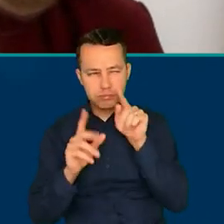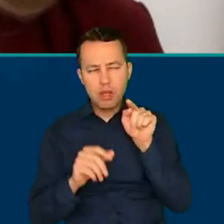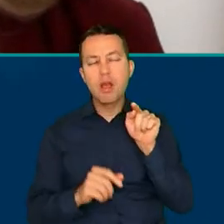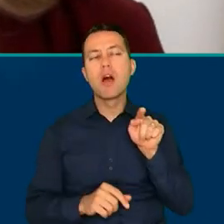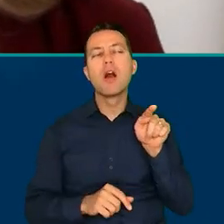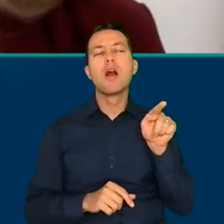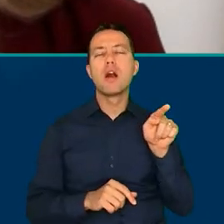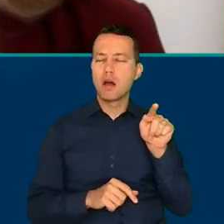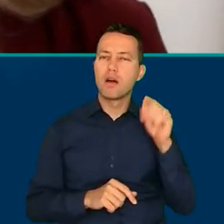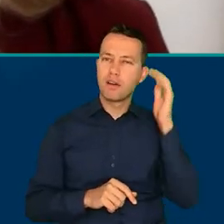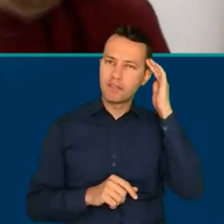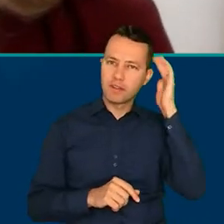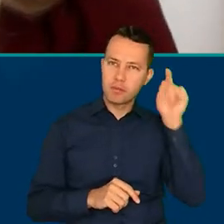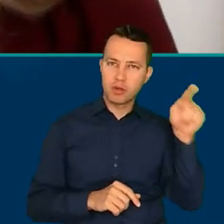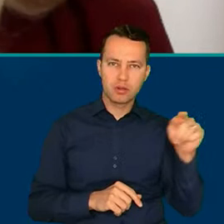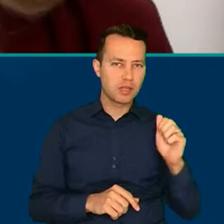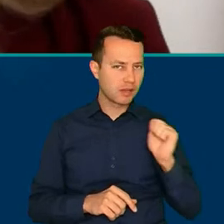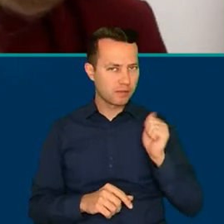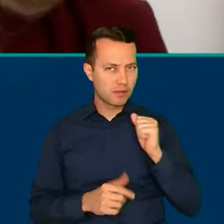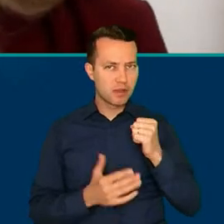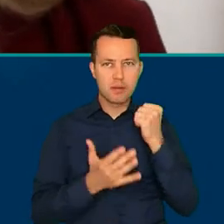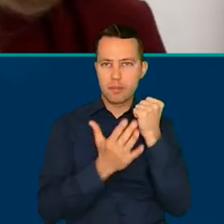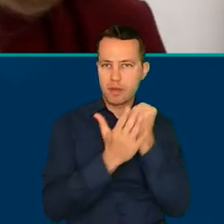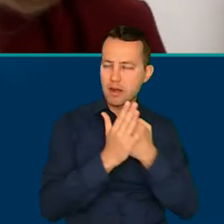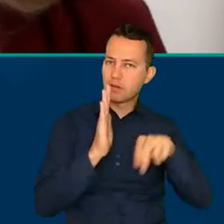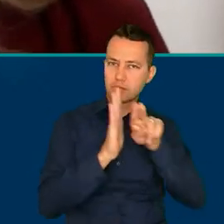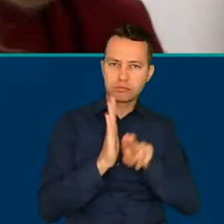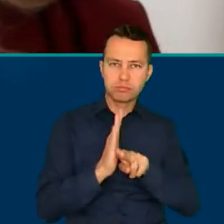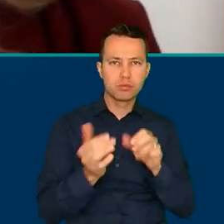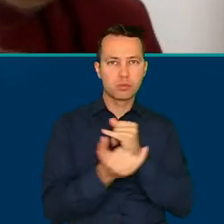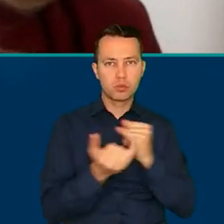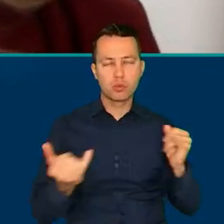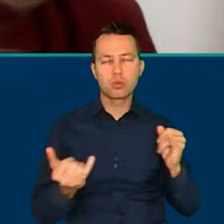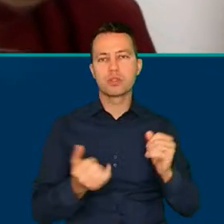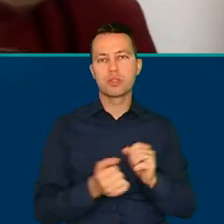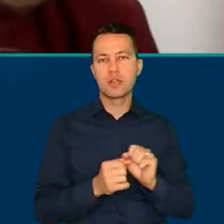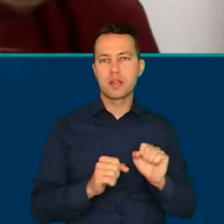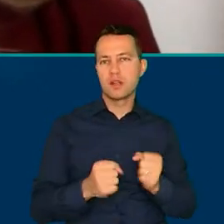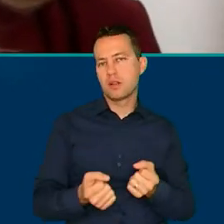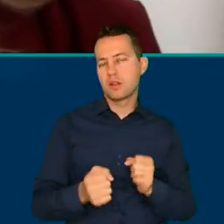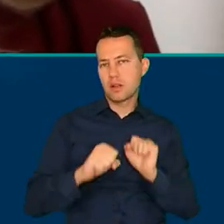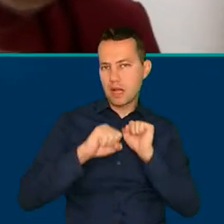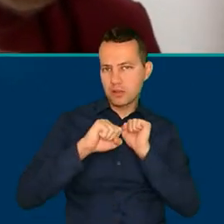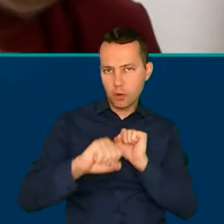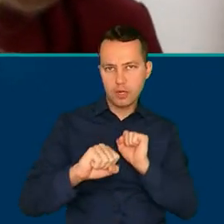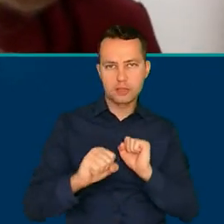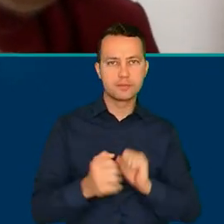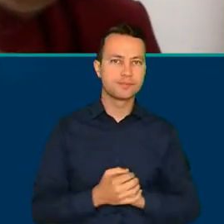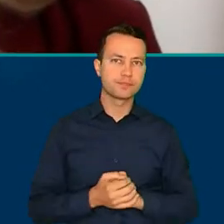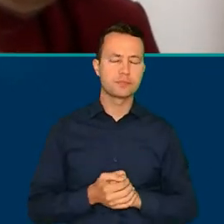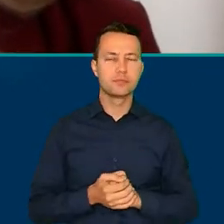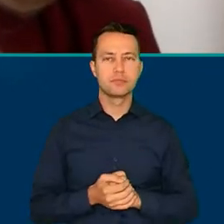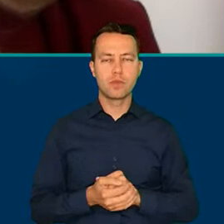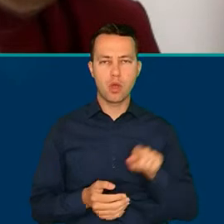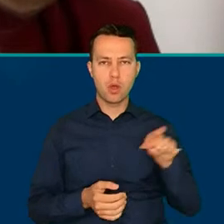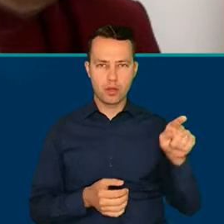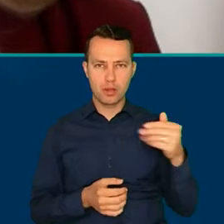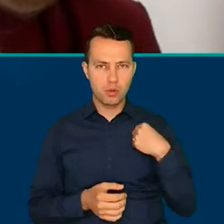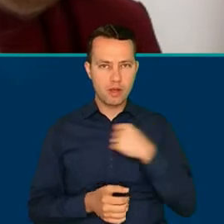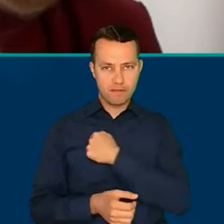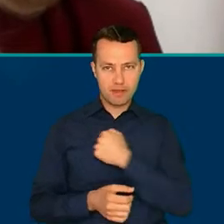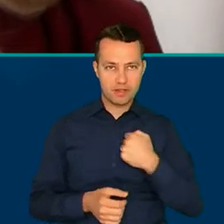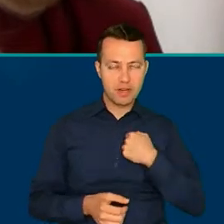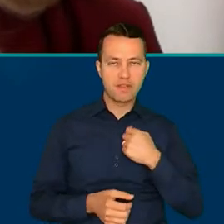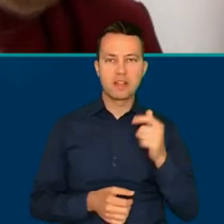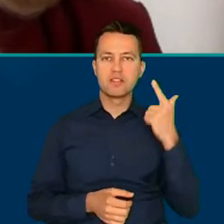Bijelic, who is a legal expert in the Center of Responsible Business of OECD. Barbara